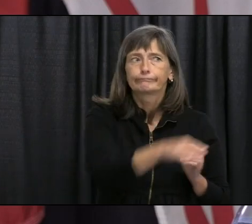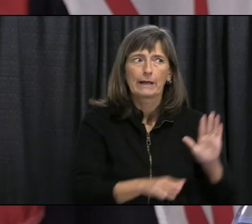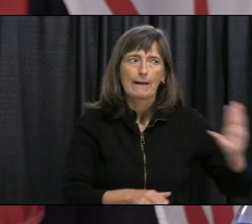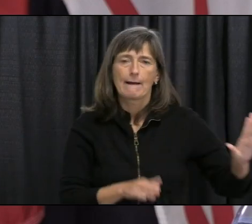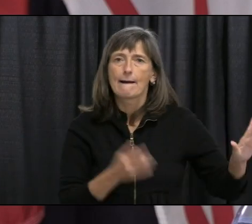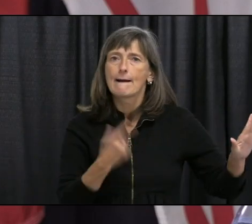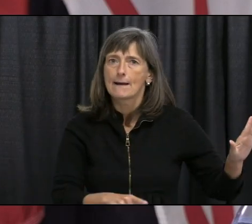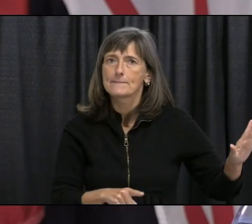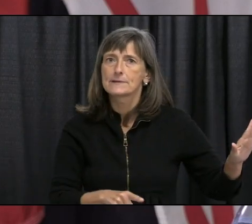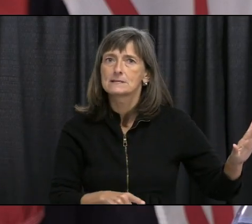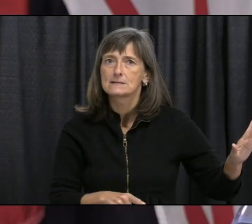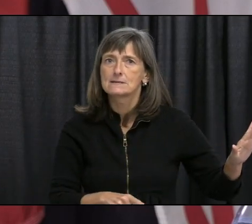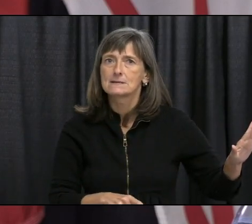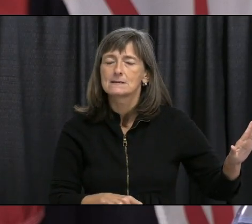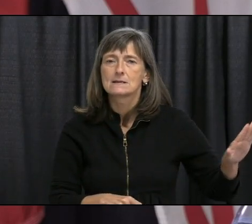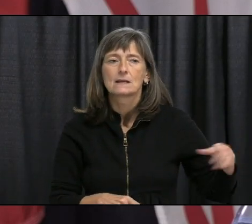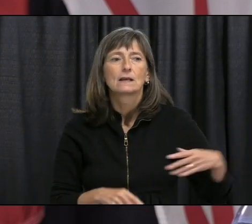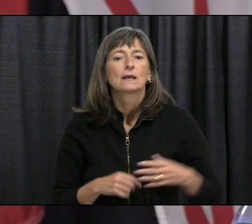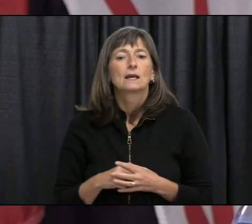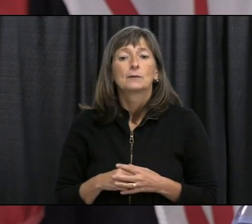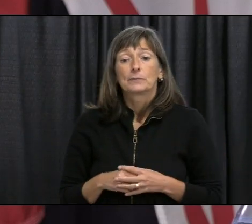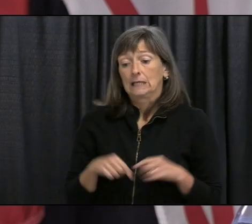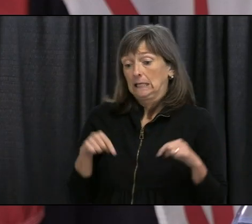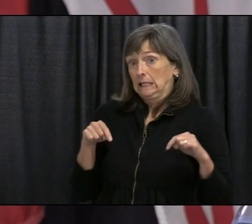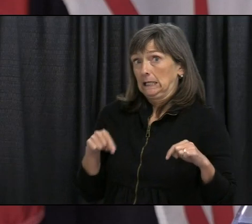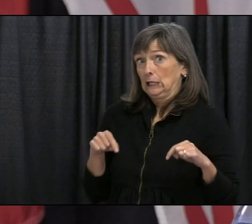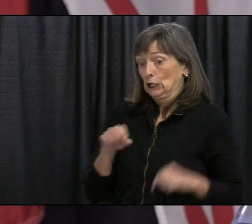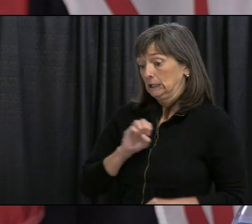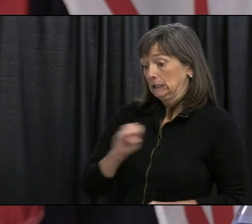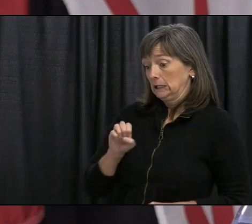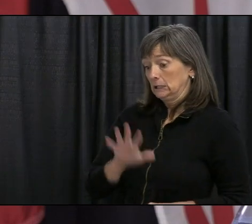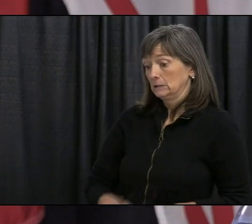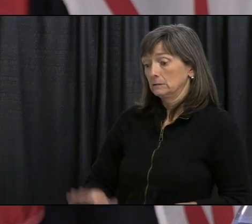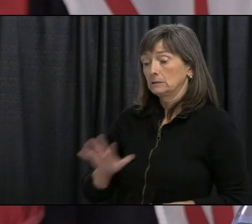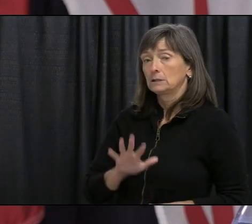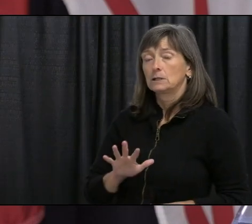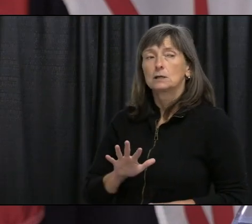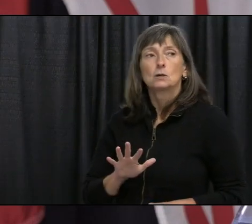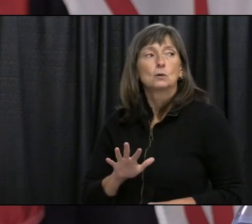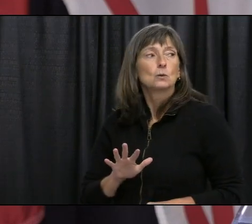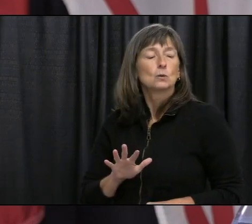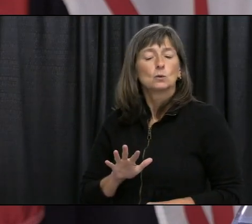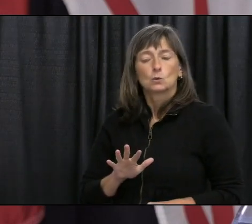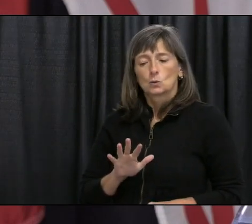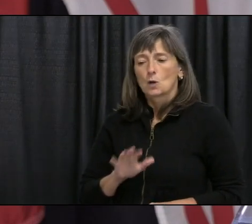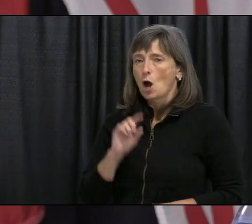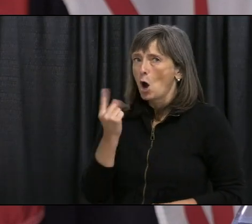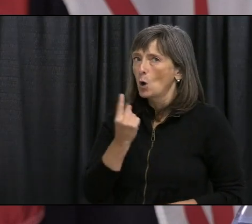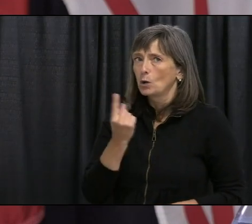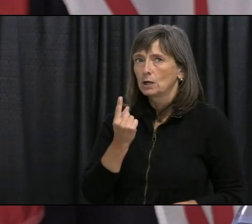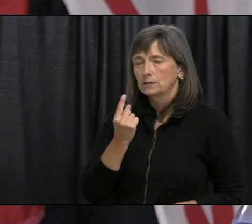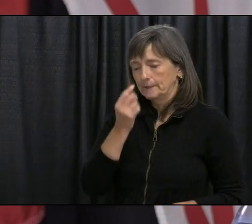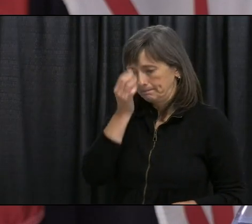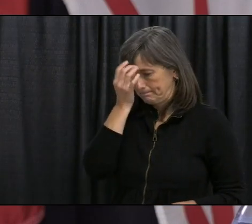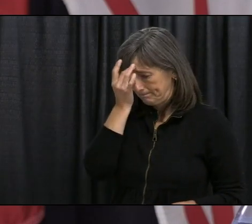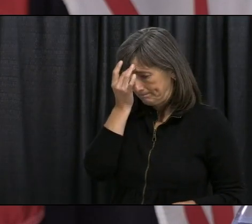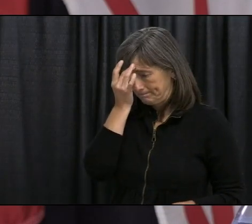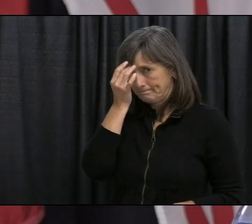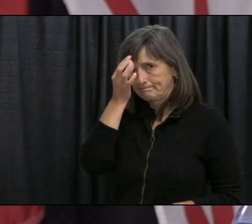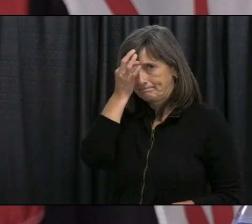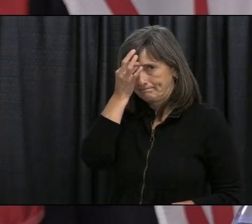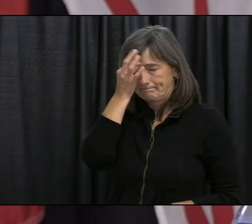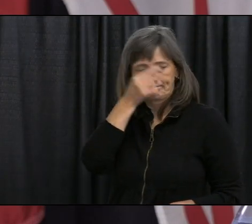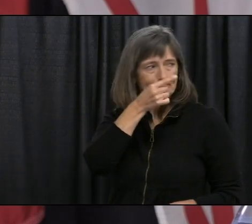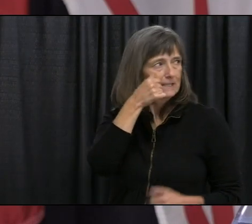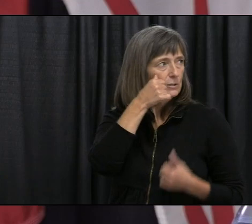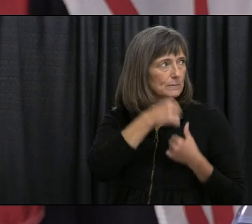within Newfoundland and Labrador and the Atlantic bubble has to bear that context in mind when we look at